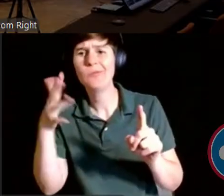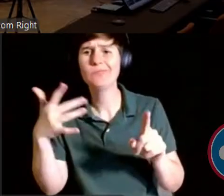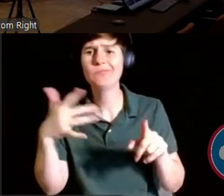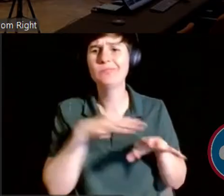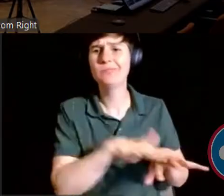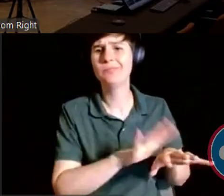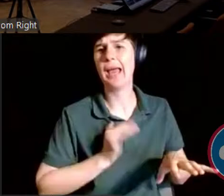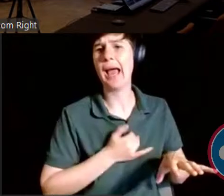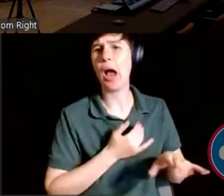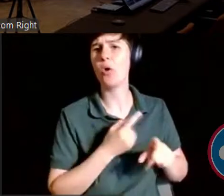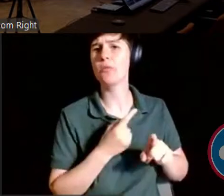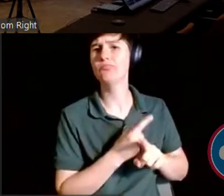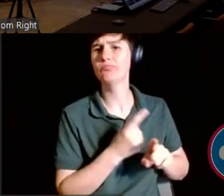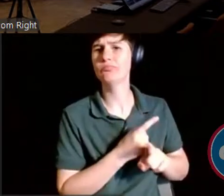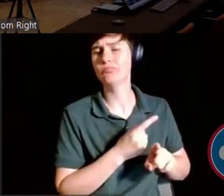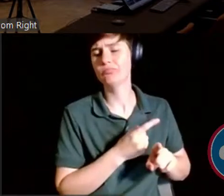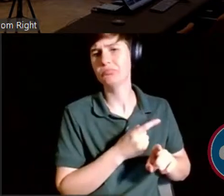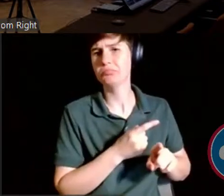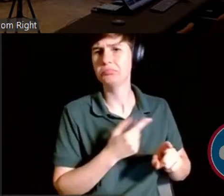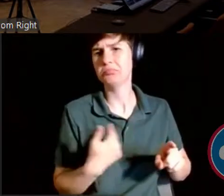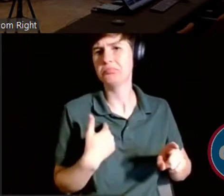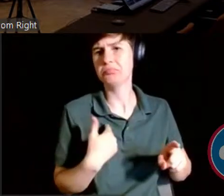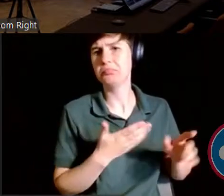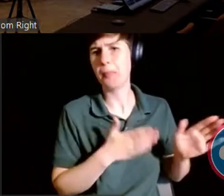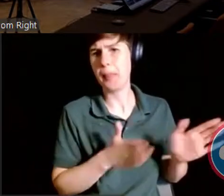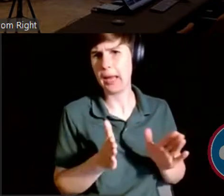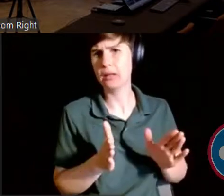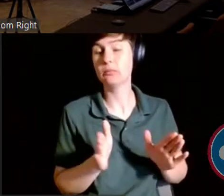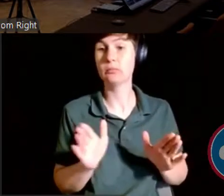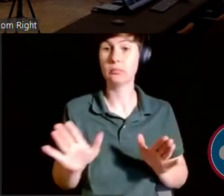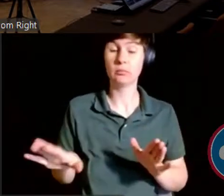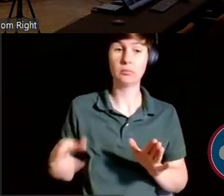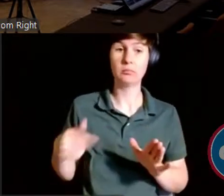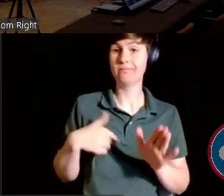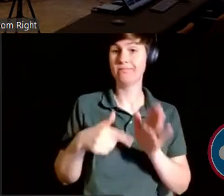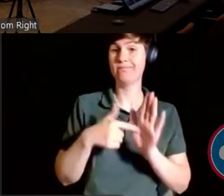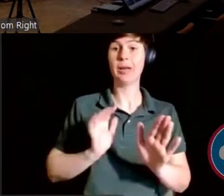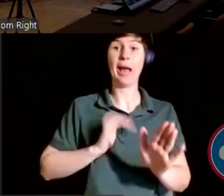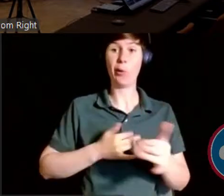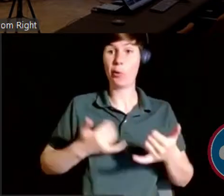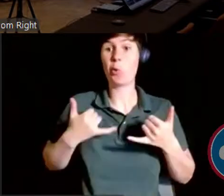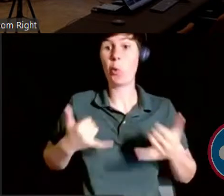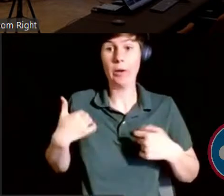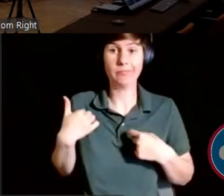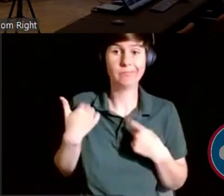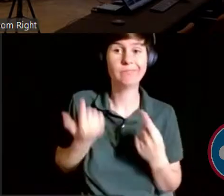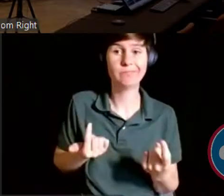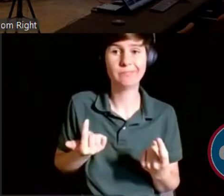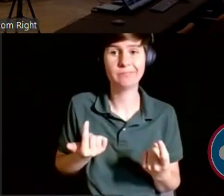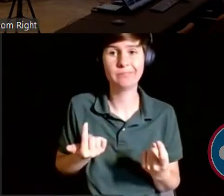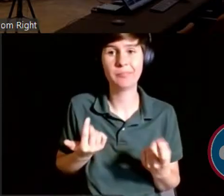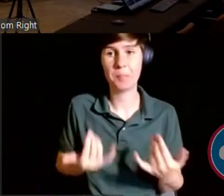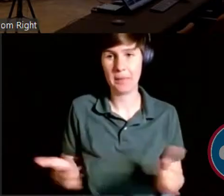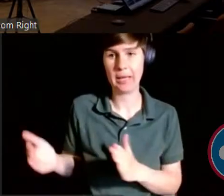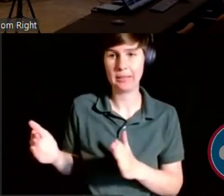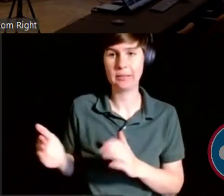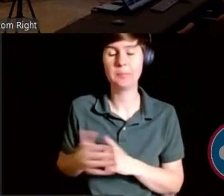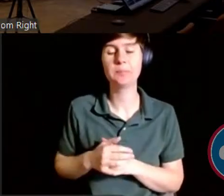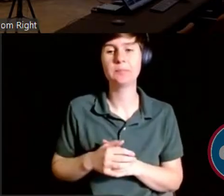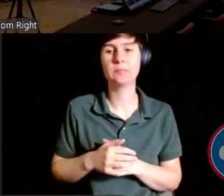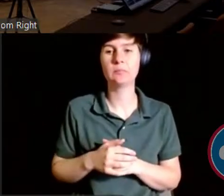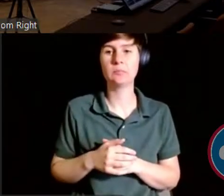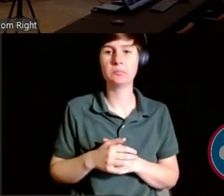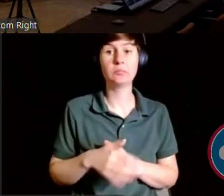plans. Those examples I showed at the end of the presentation was kind of our current standard to date. And so as we like